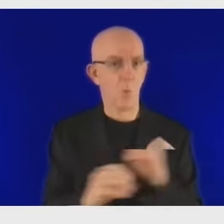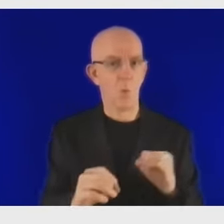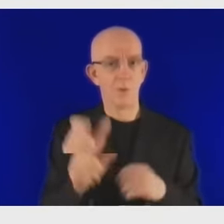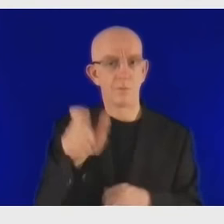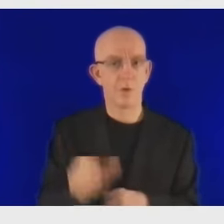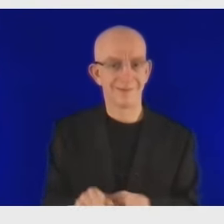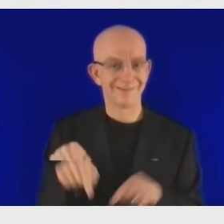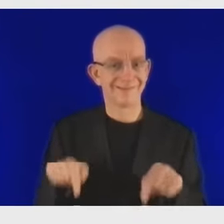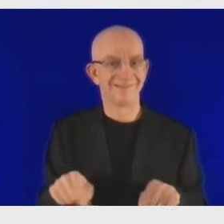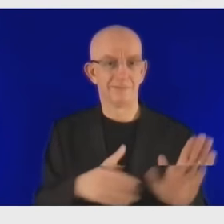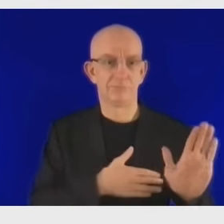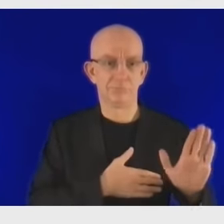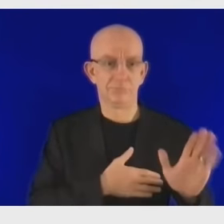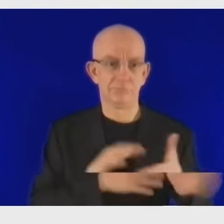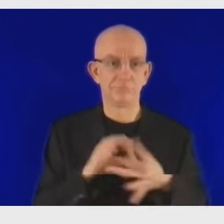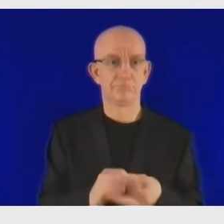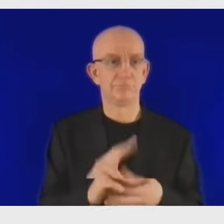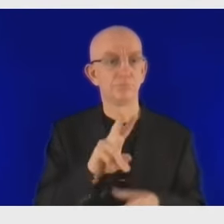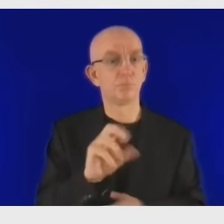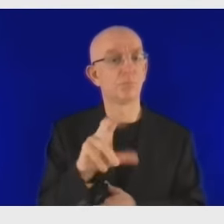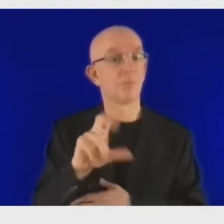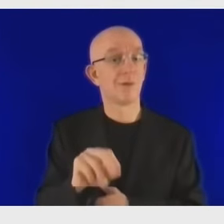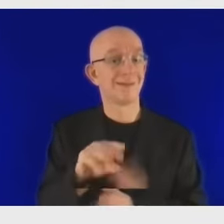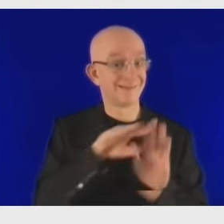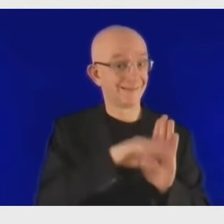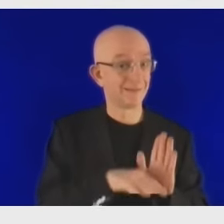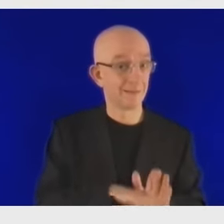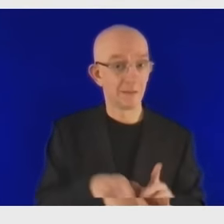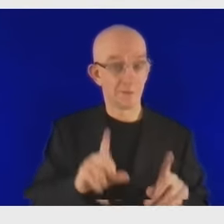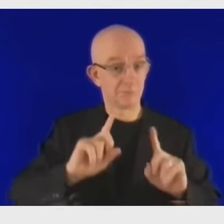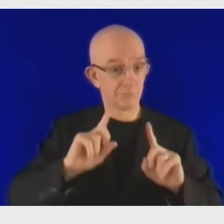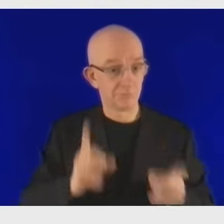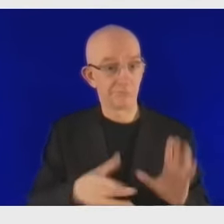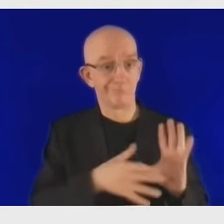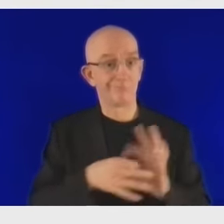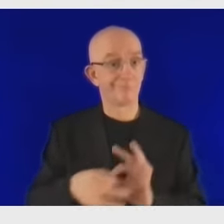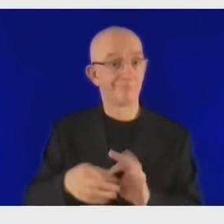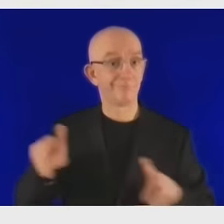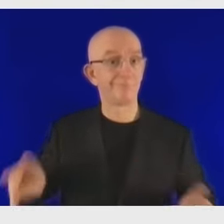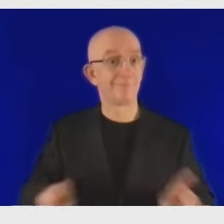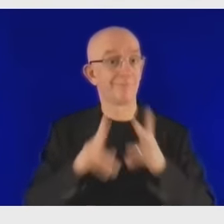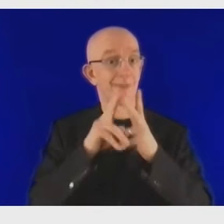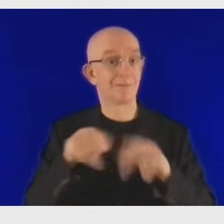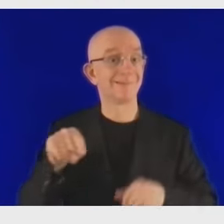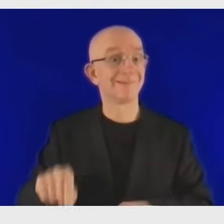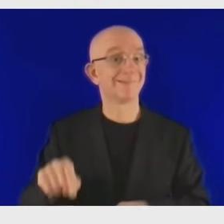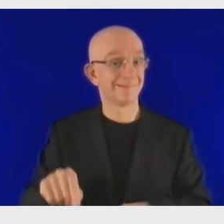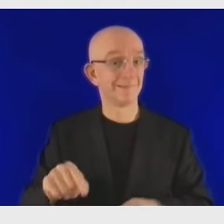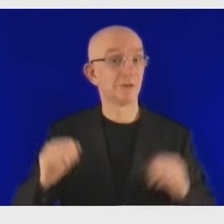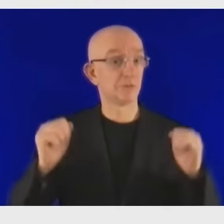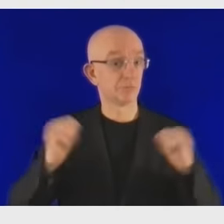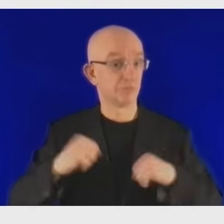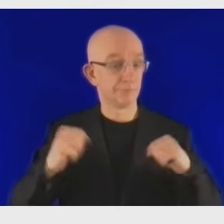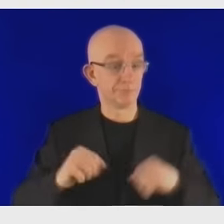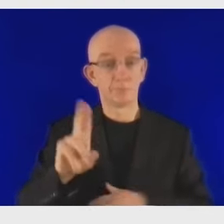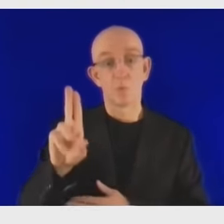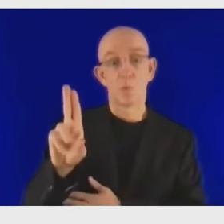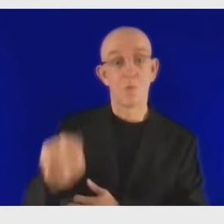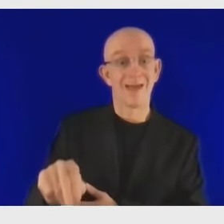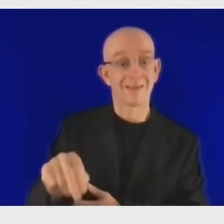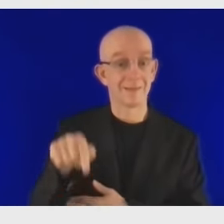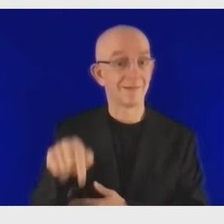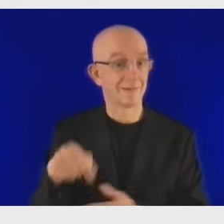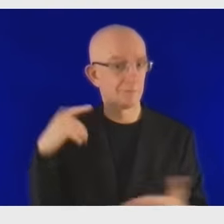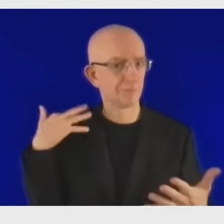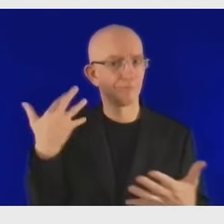climate action and implement the SDGs by 2030. So I very much look forward to this discussion, your reflections, recommendations,